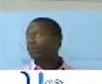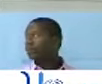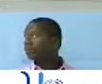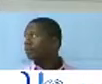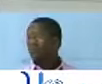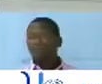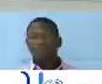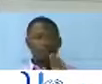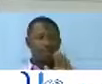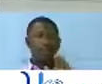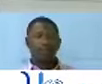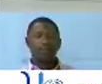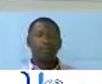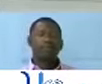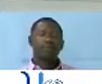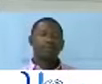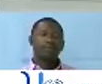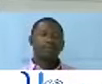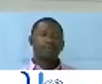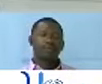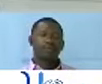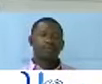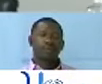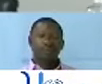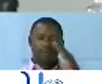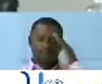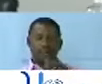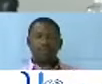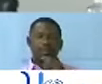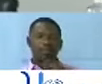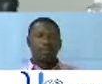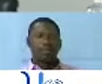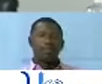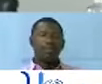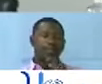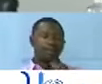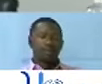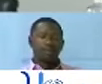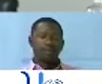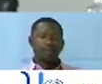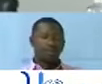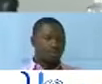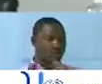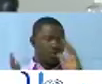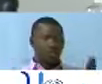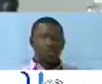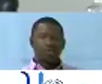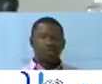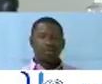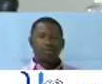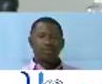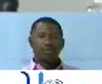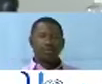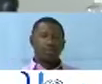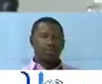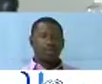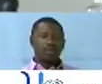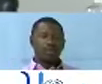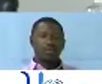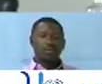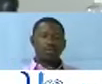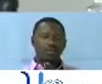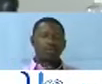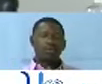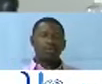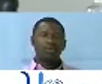thank you very much Mr. Chairman. That will be all for now. We can easily go